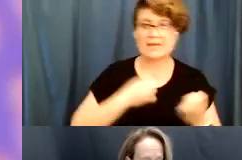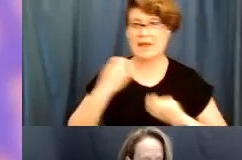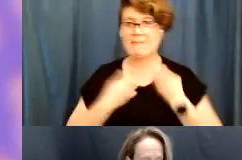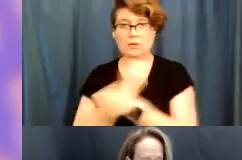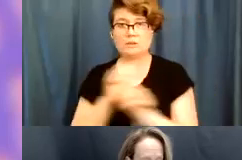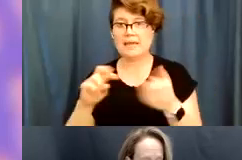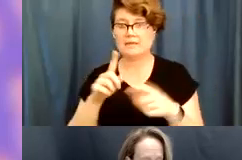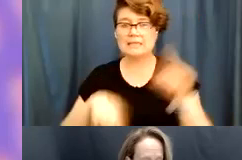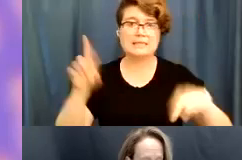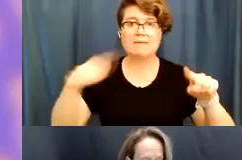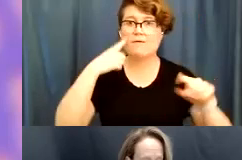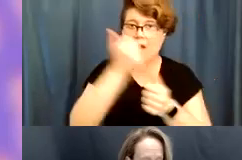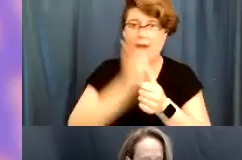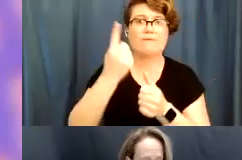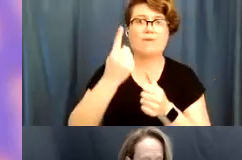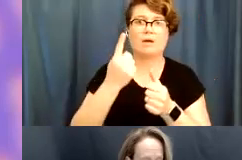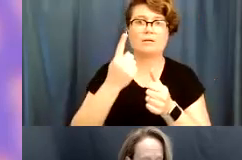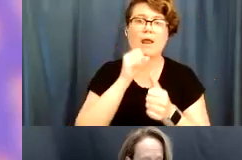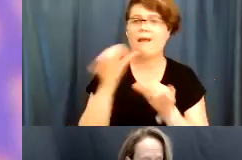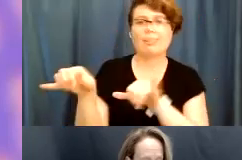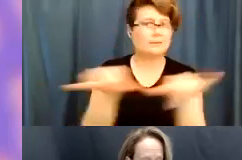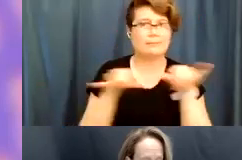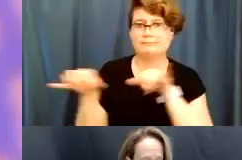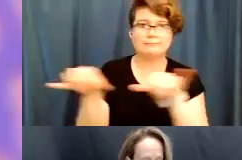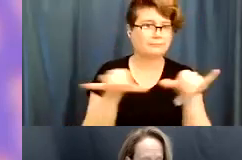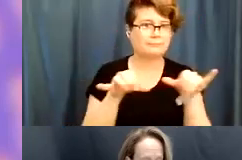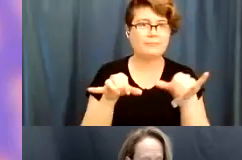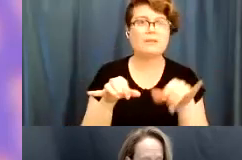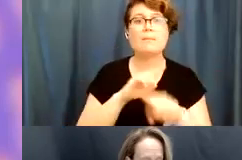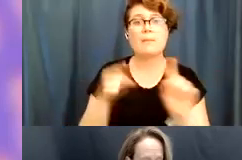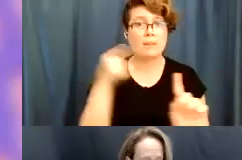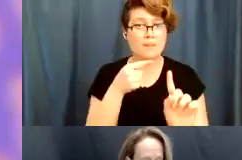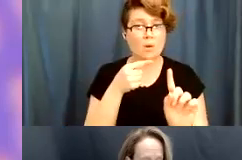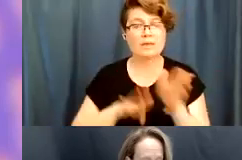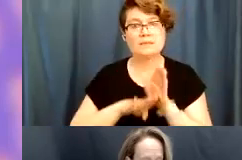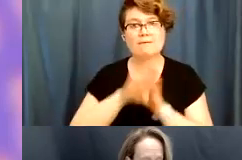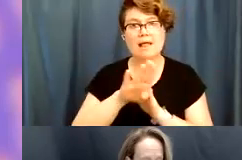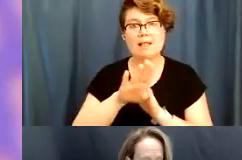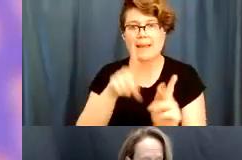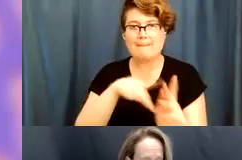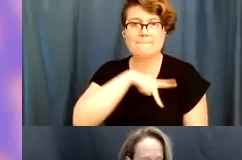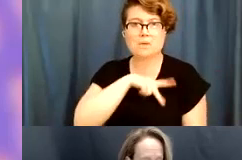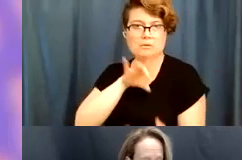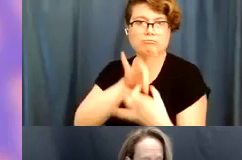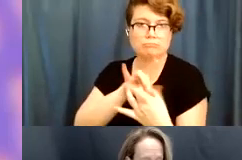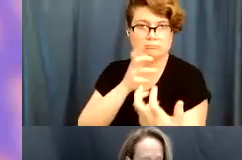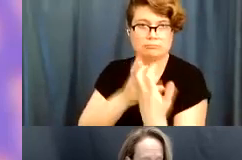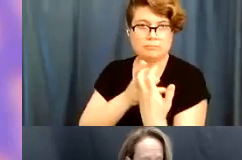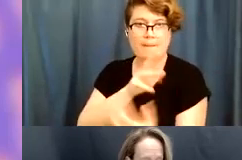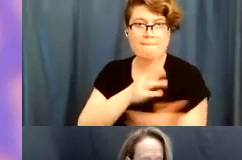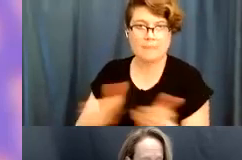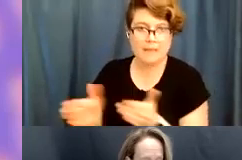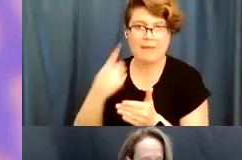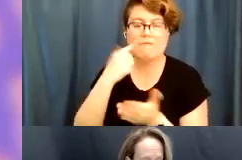survivor to the next, and it's ultimately about developing a personalized plan that helps survivors cope with and